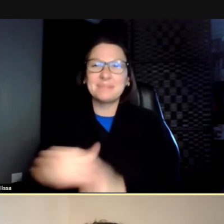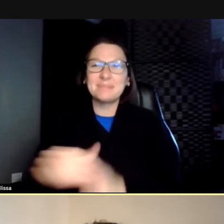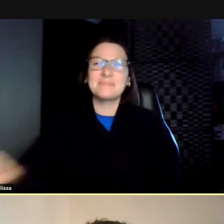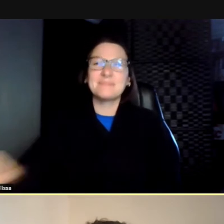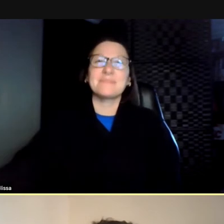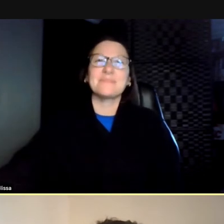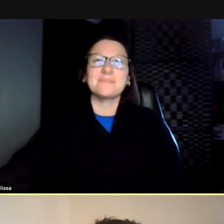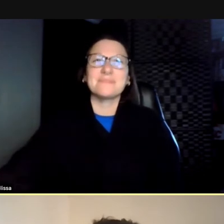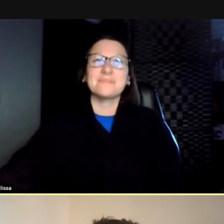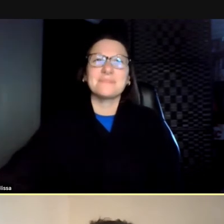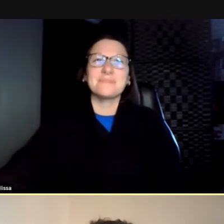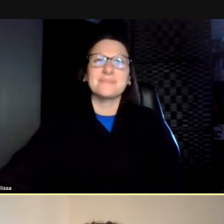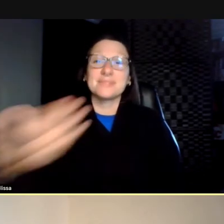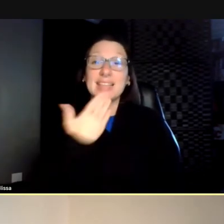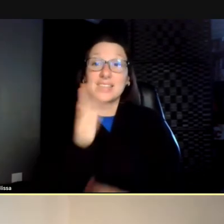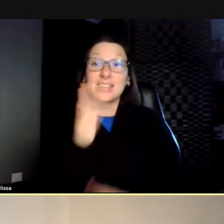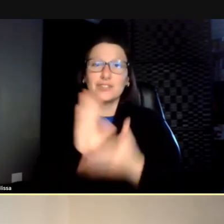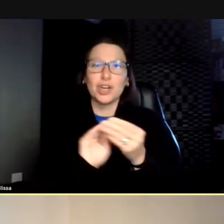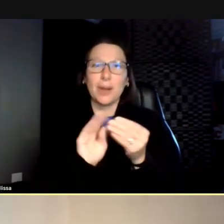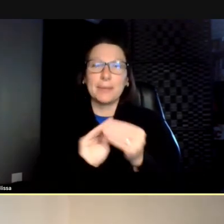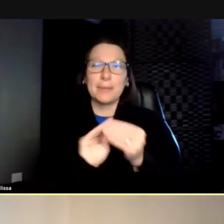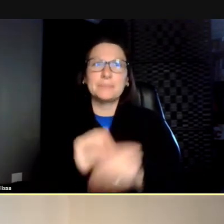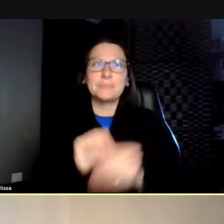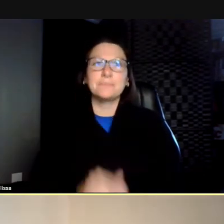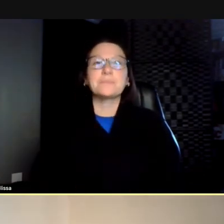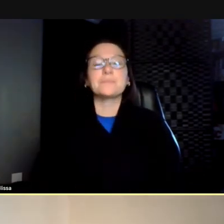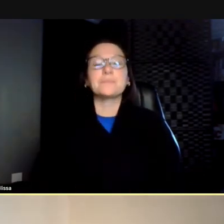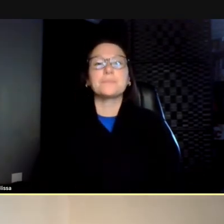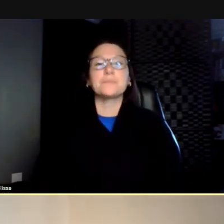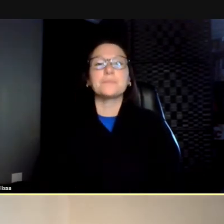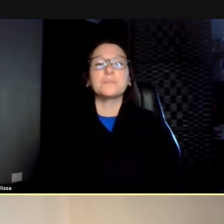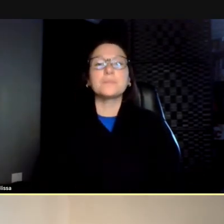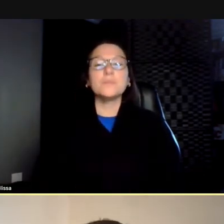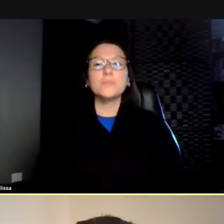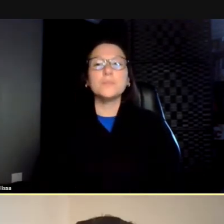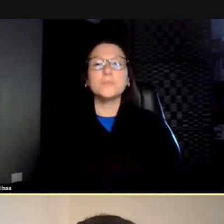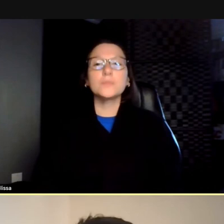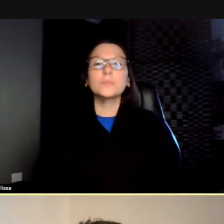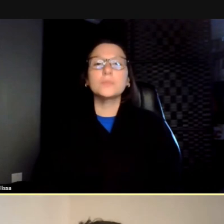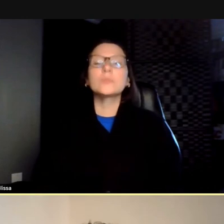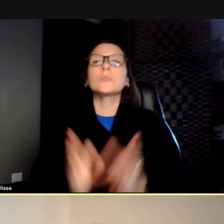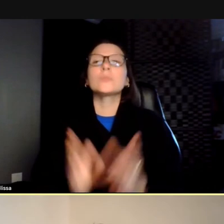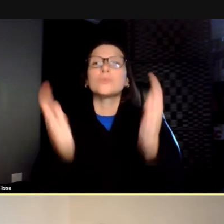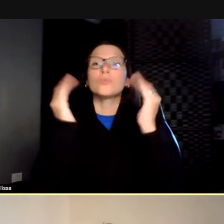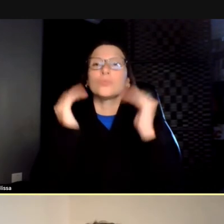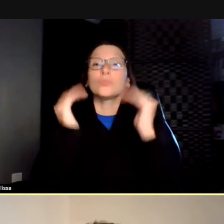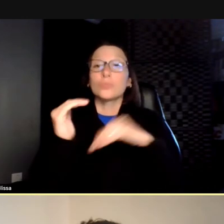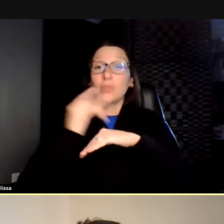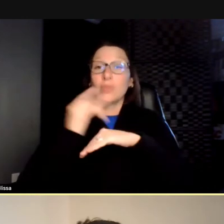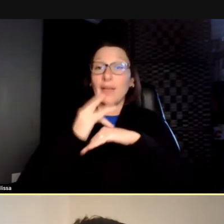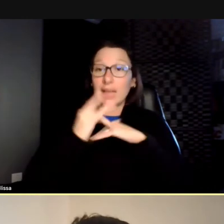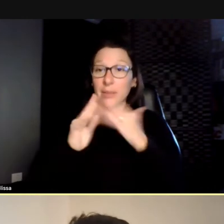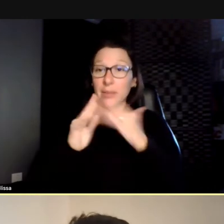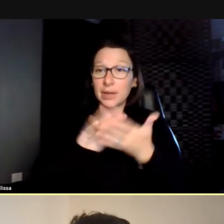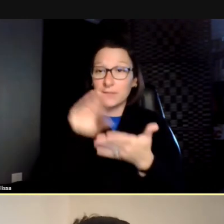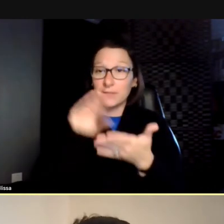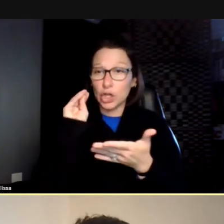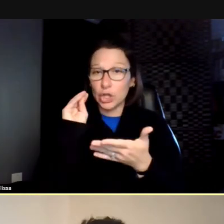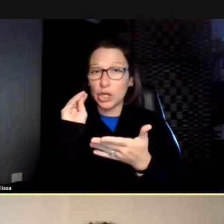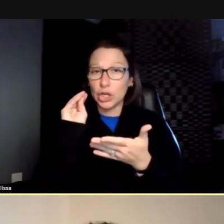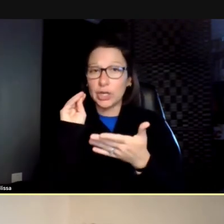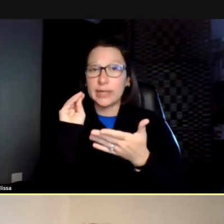Thanks for your comment. Okay, so availability for learning, of a kind of vague,